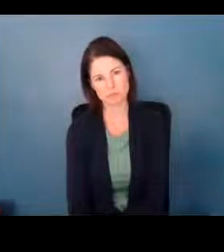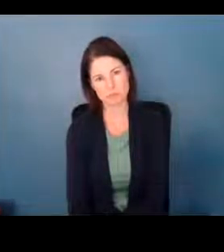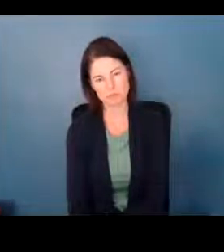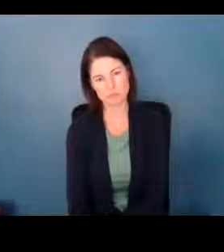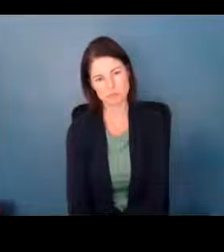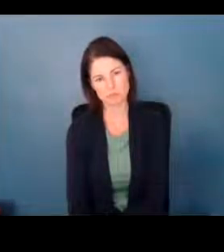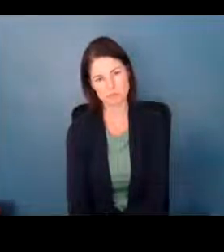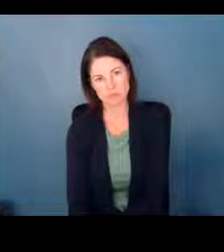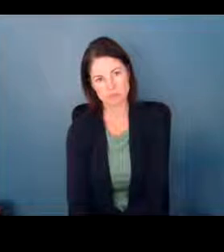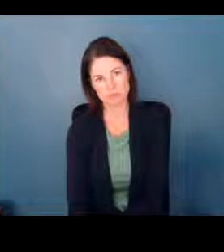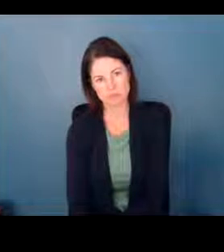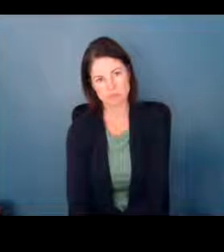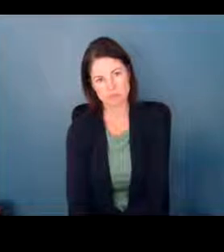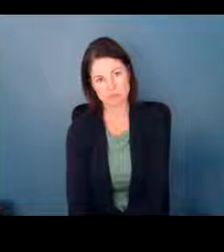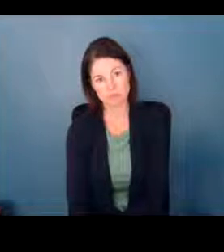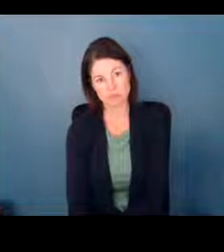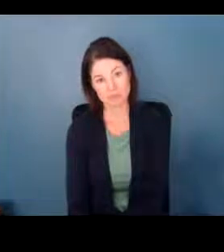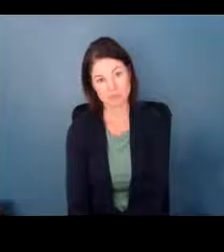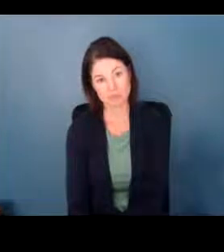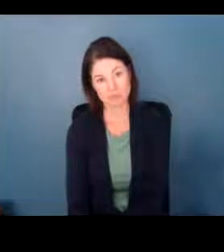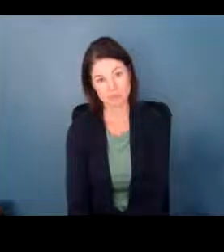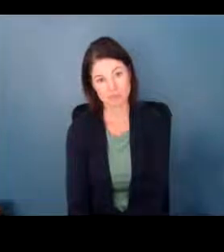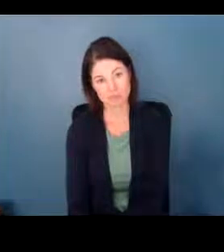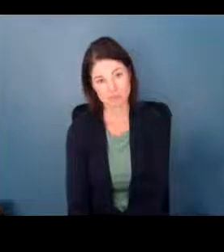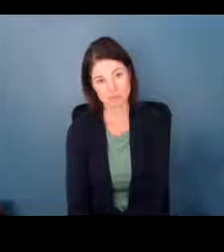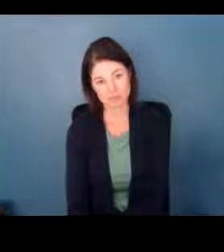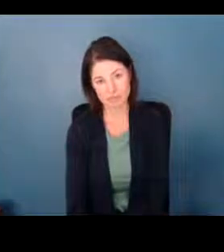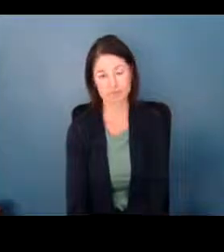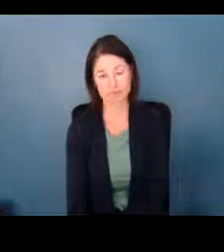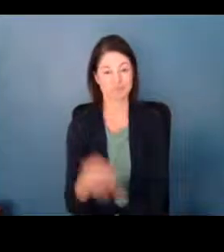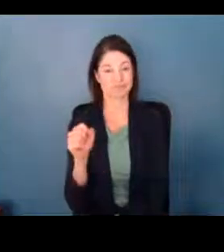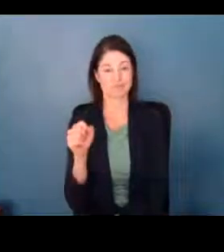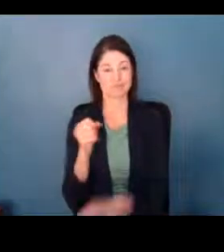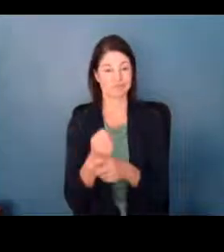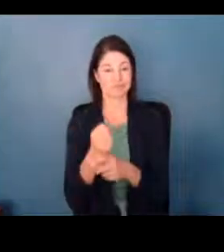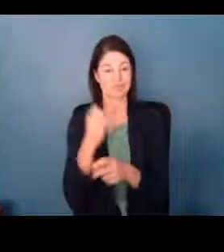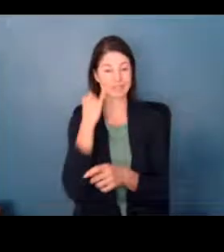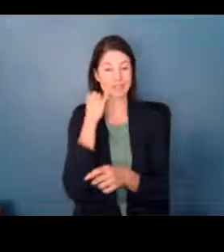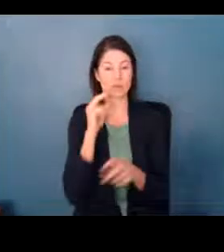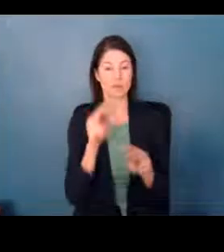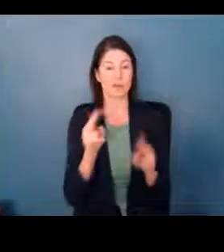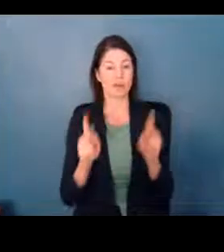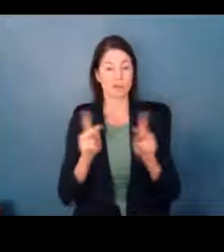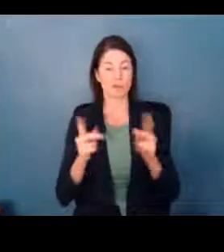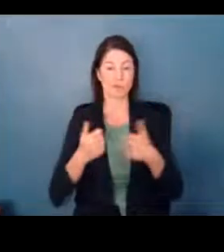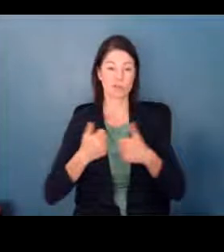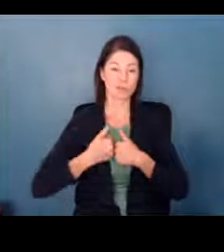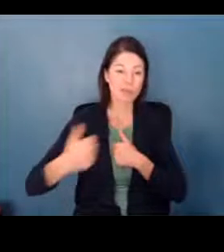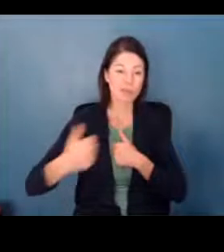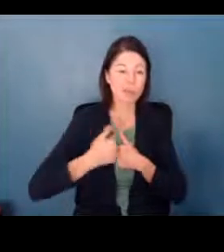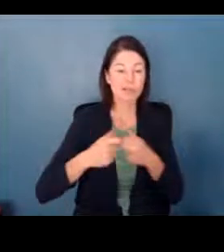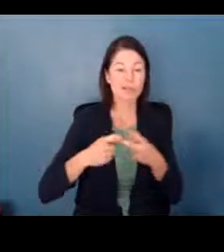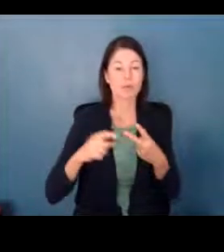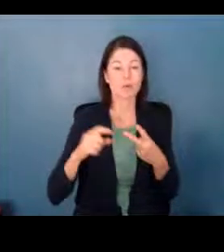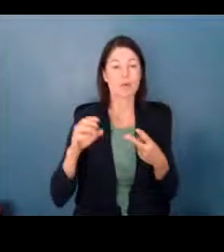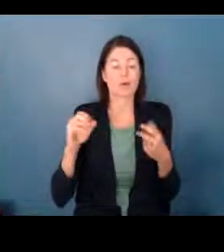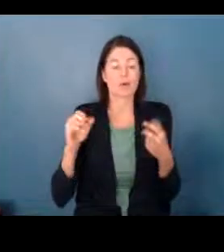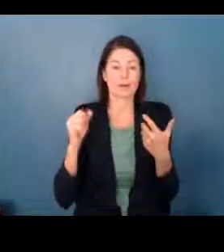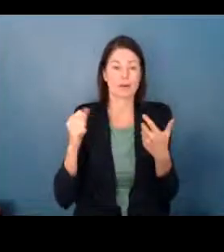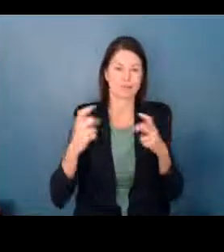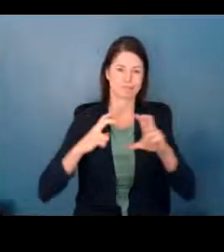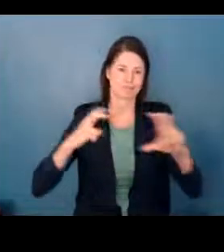vehicle, especially something, Ford 150 is the most popular car. They're not getting high gas mileage. You're already paying a lot of gas